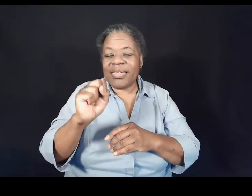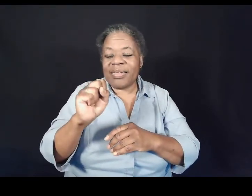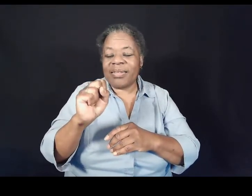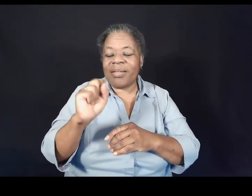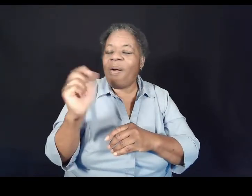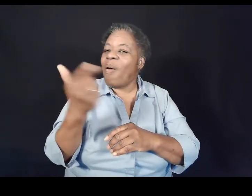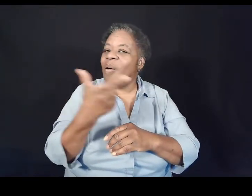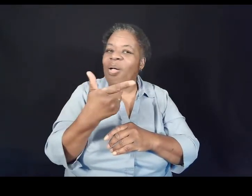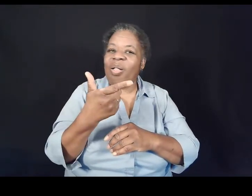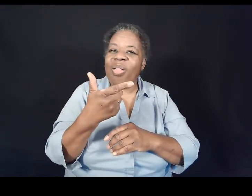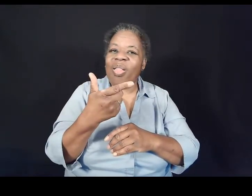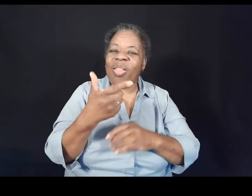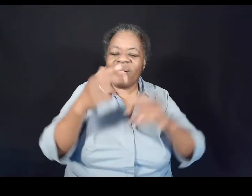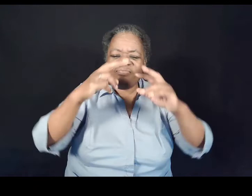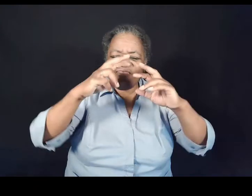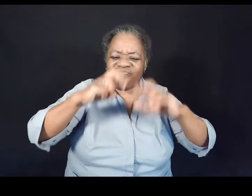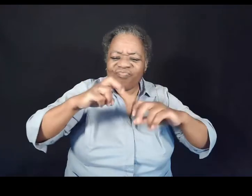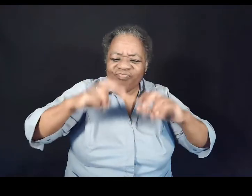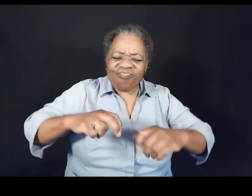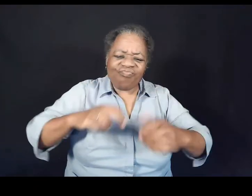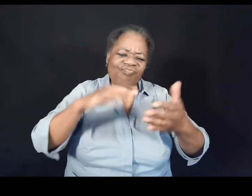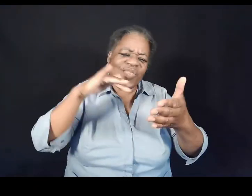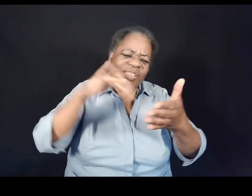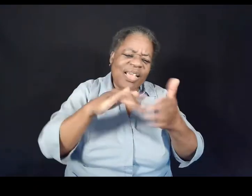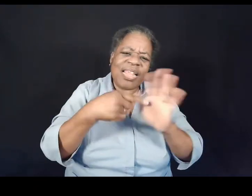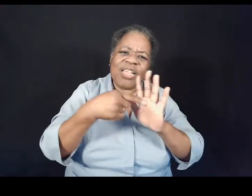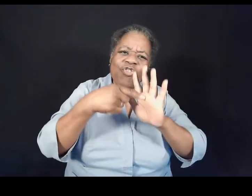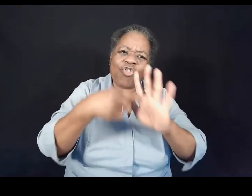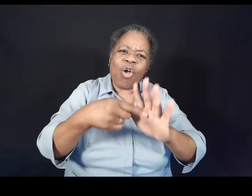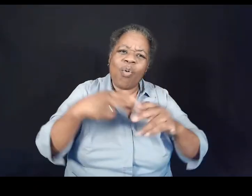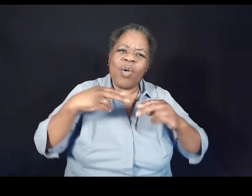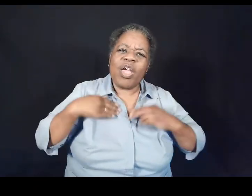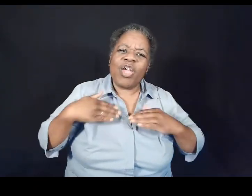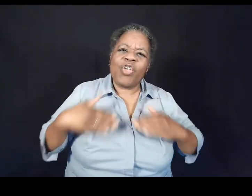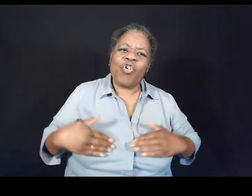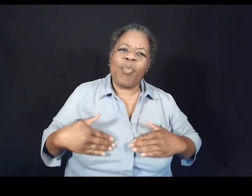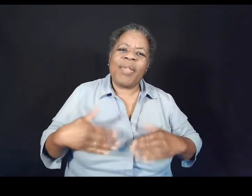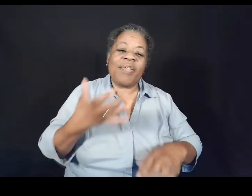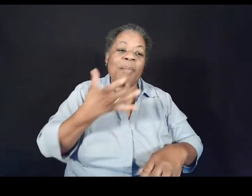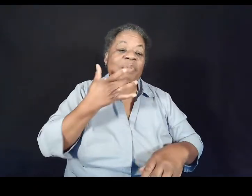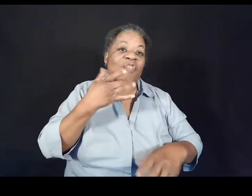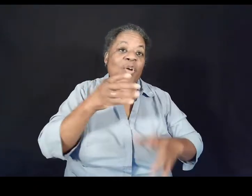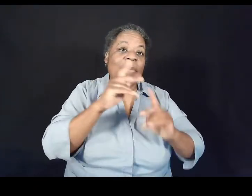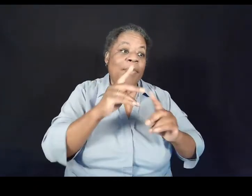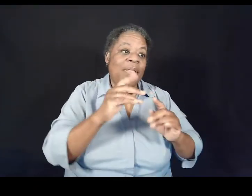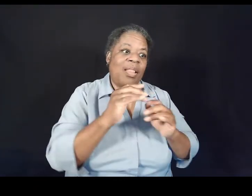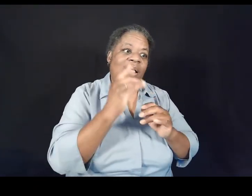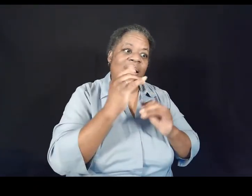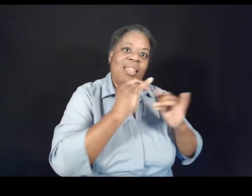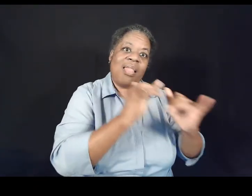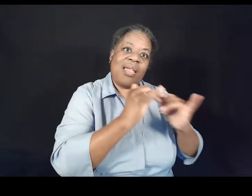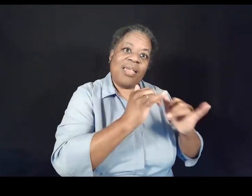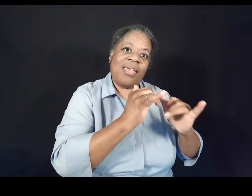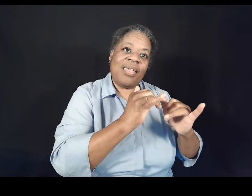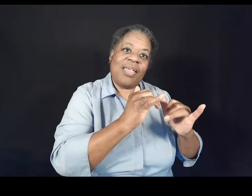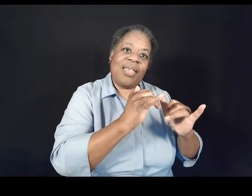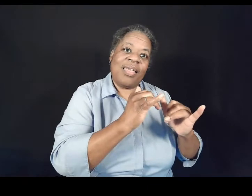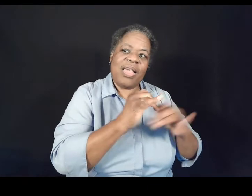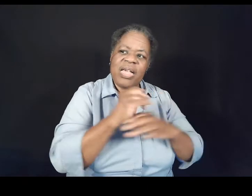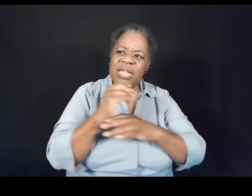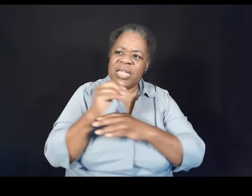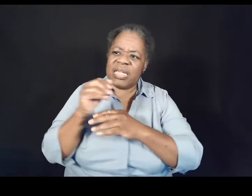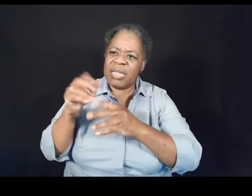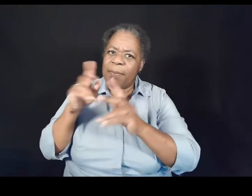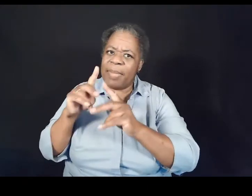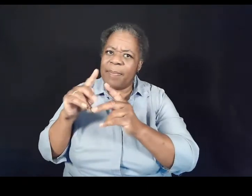Surveys and studies have shown again and again that human beings prefer people who are like them and are suspicious of people who